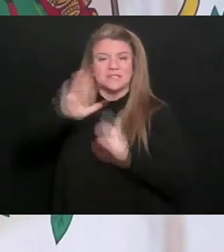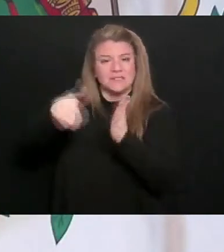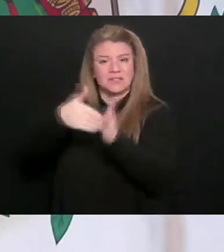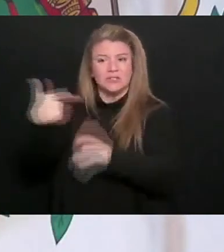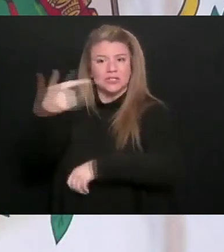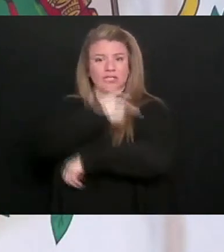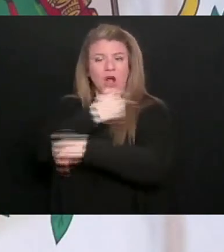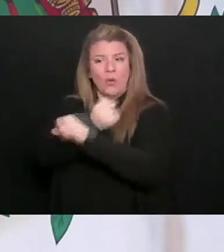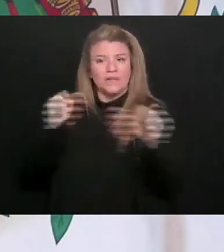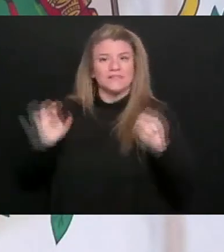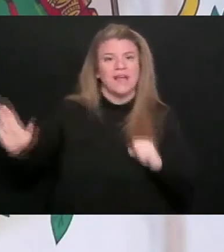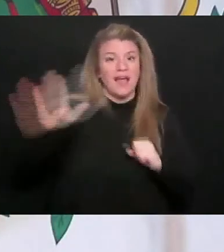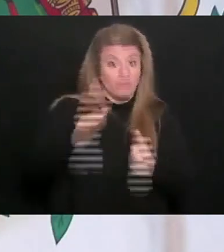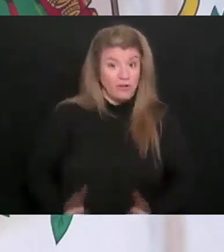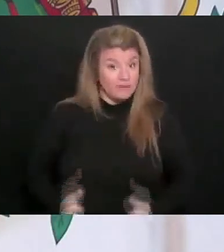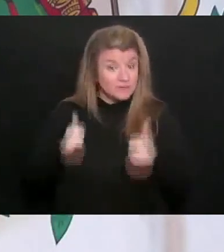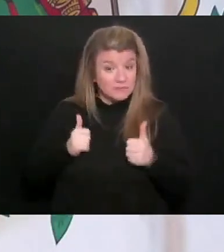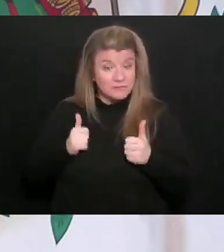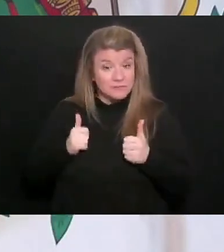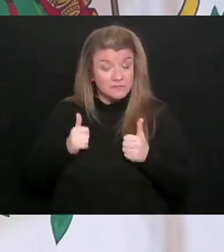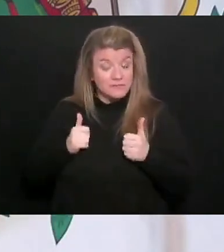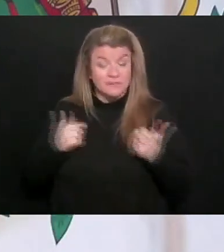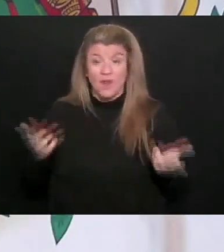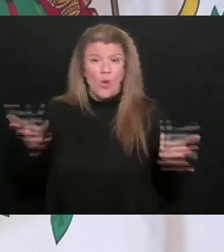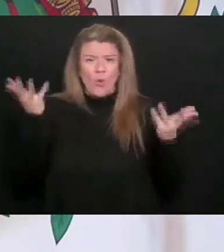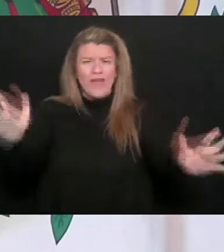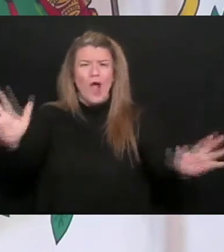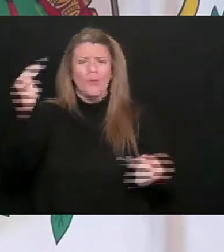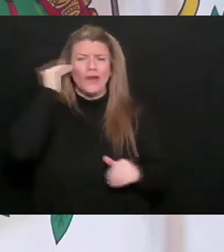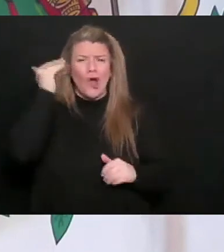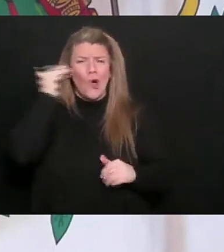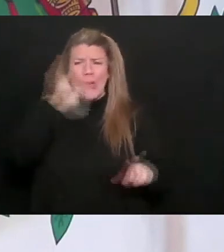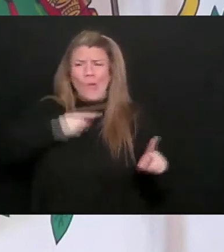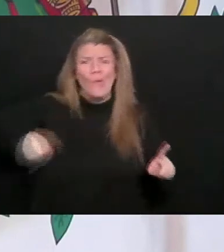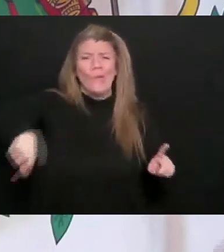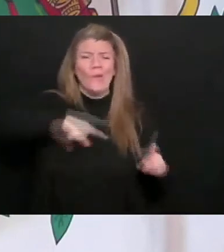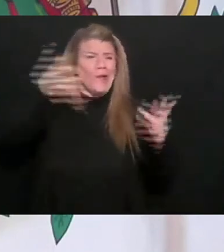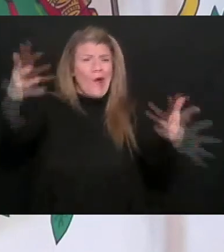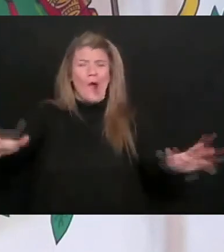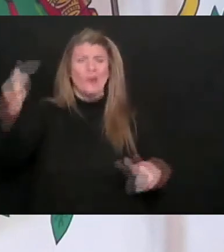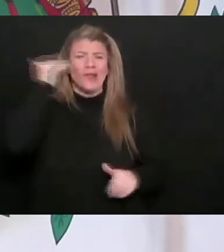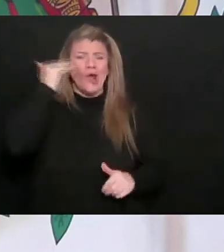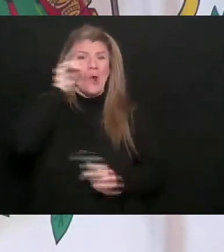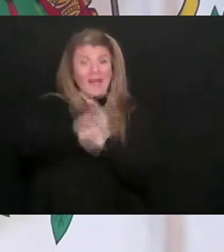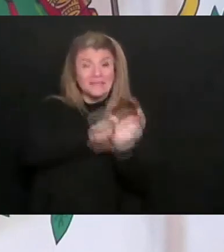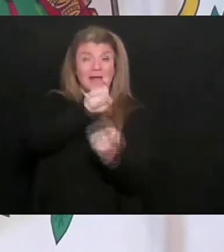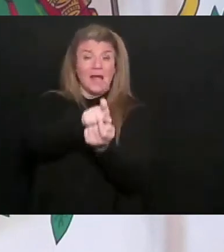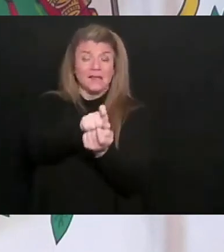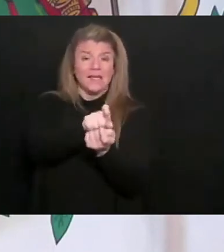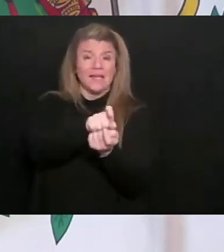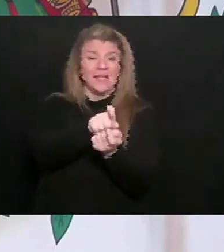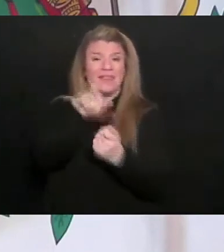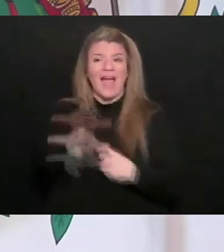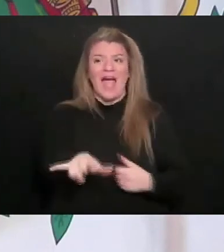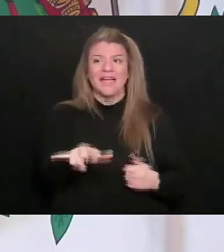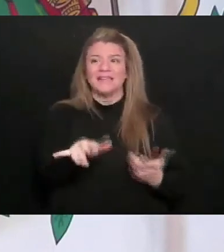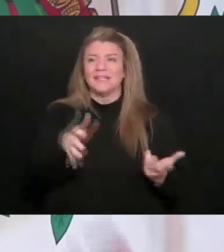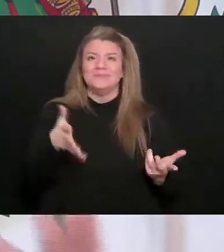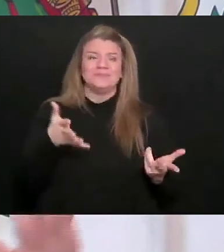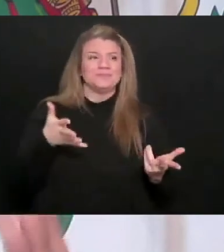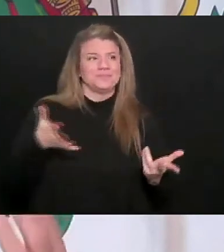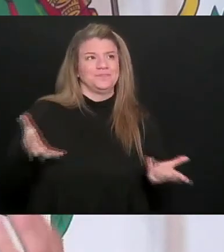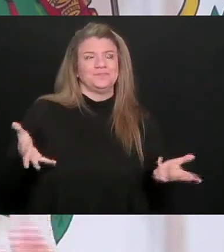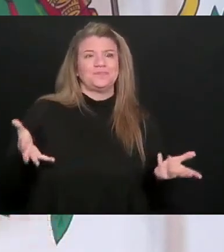lives. Now, we've all known exactly that we're We're